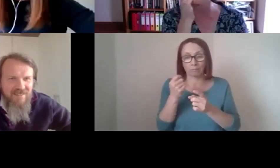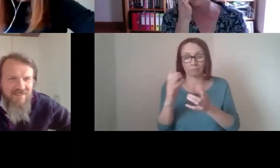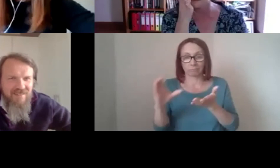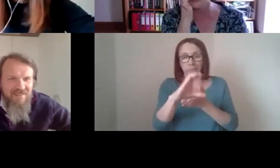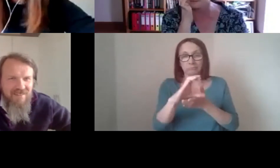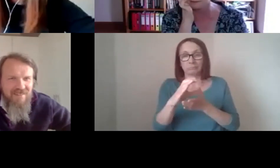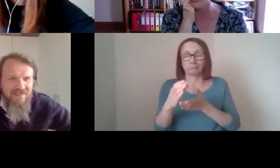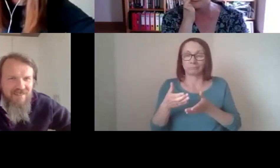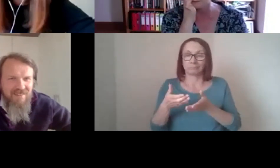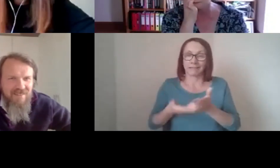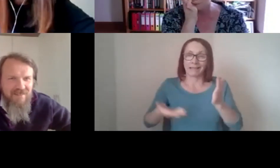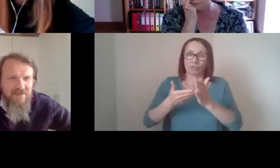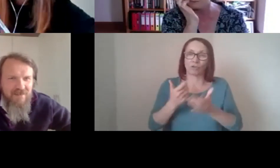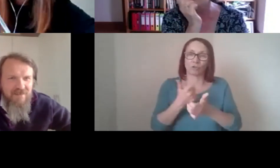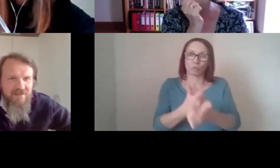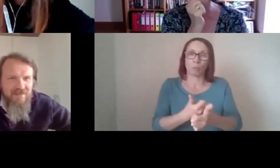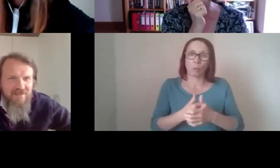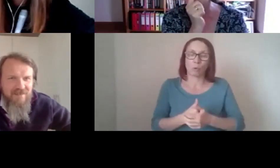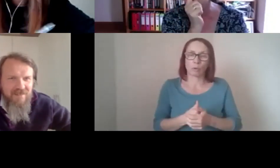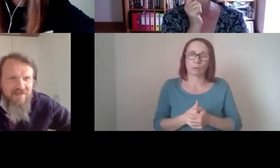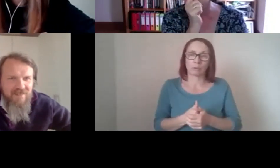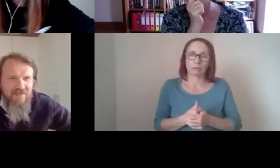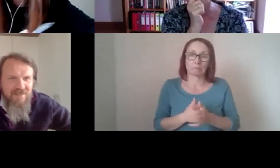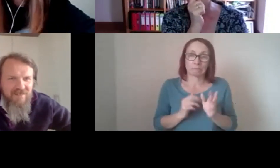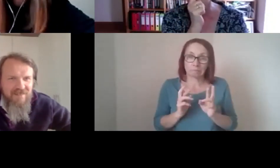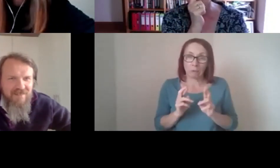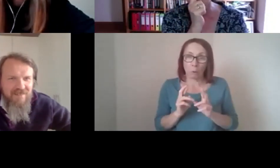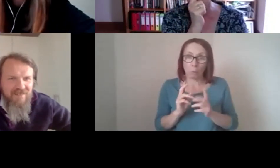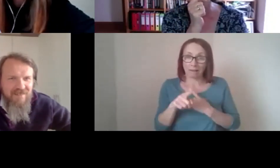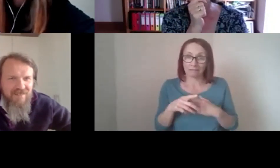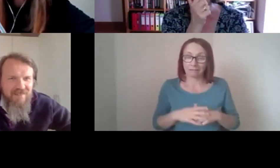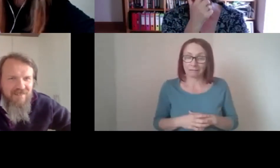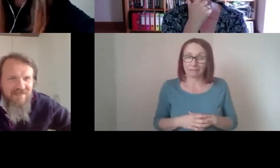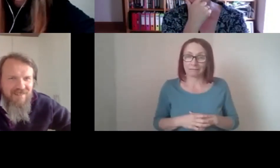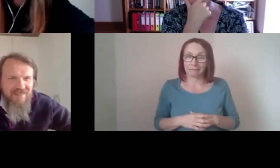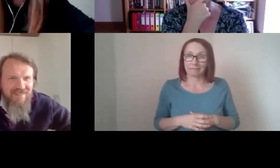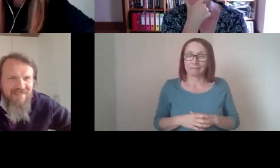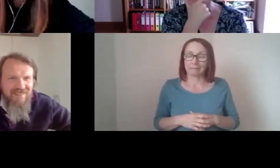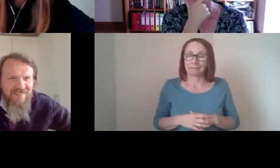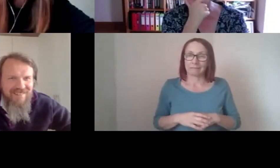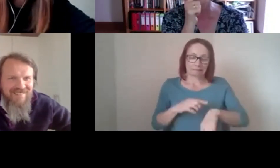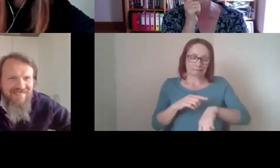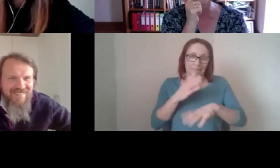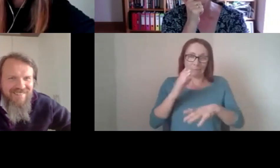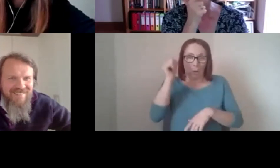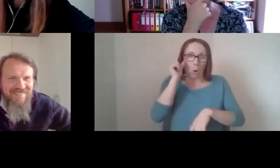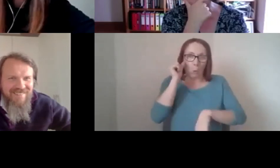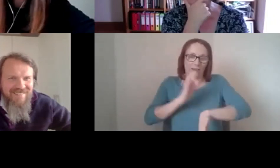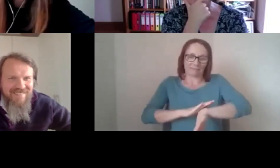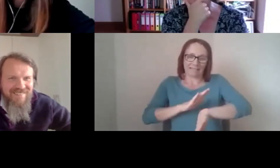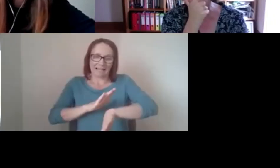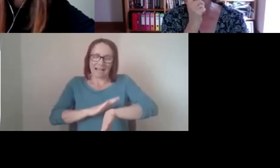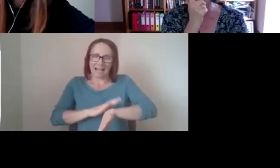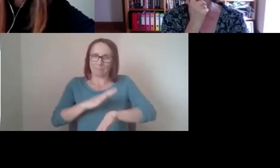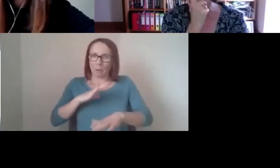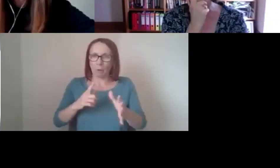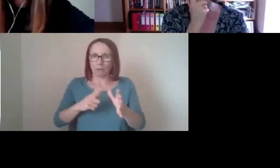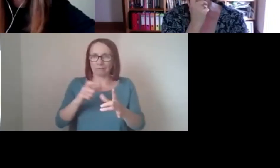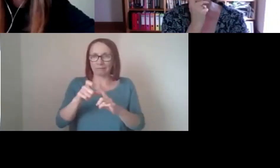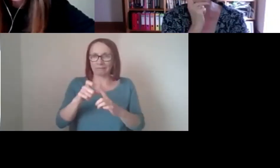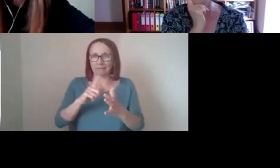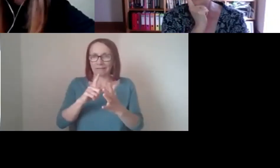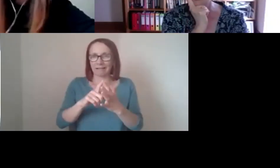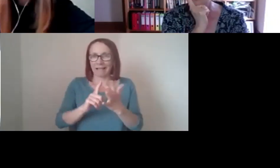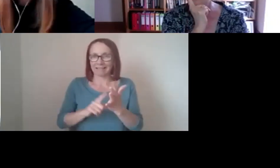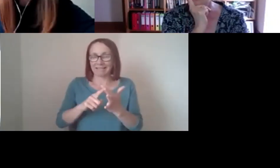require. So hope that answers all your questions. Thanks, Robert. I'm conscious of time. I want to make sure Adele gets to ask her question, so if you can